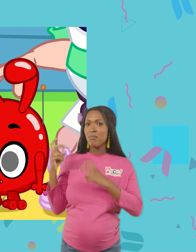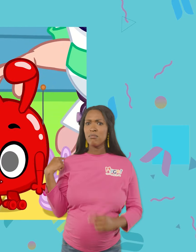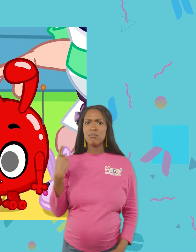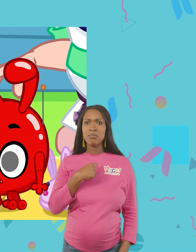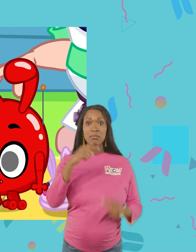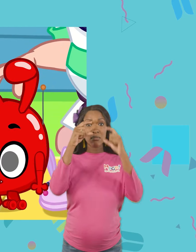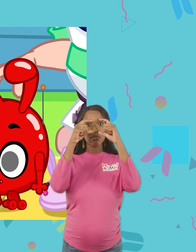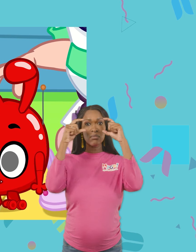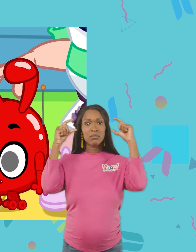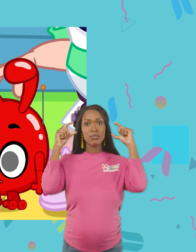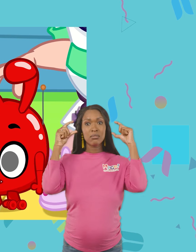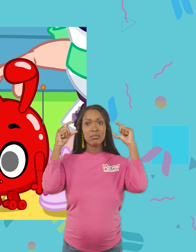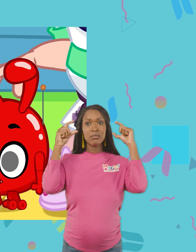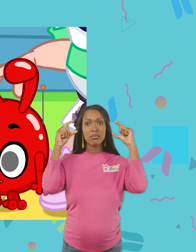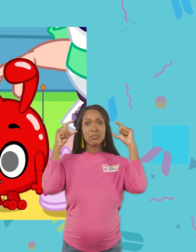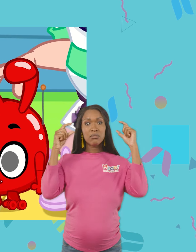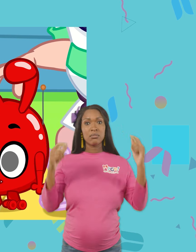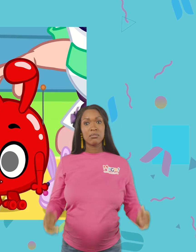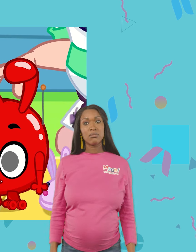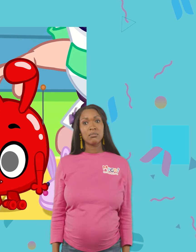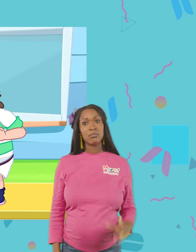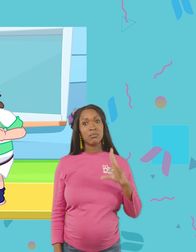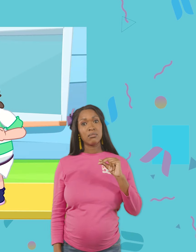Look, it's the bandits.